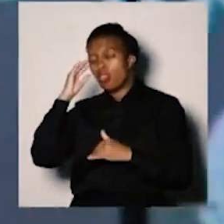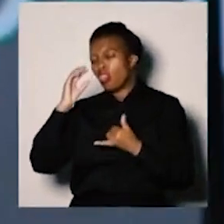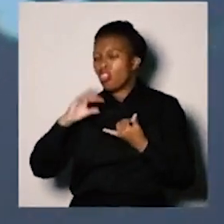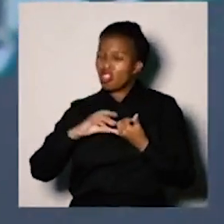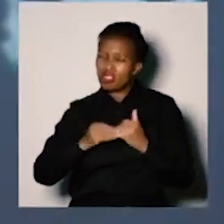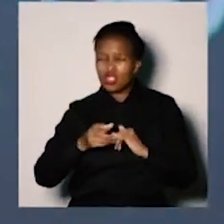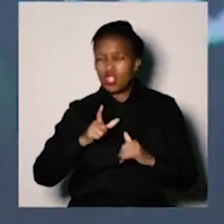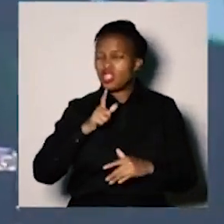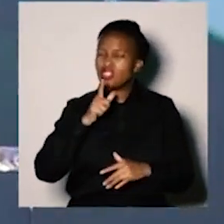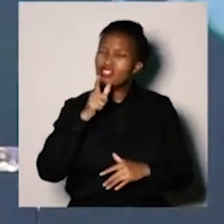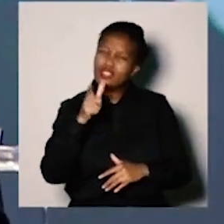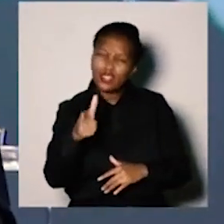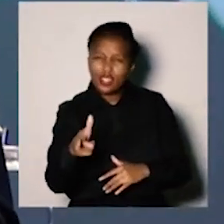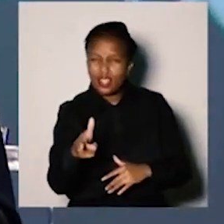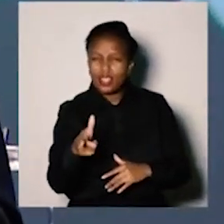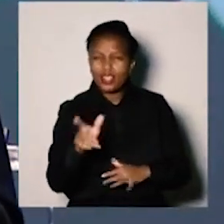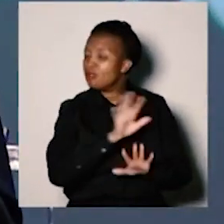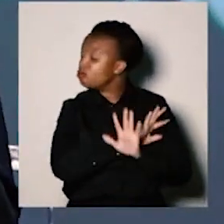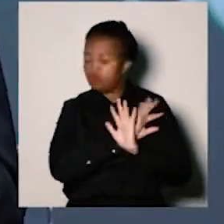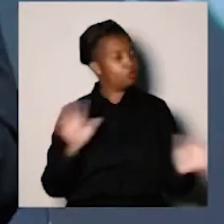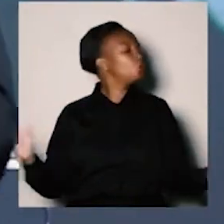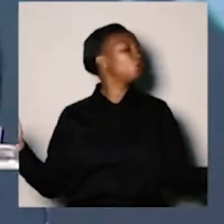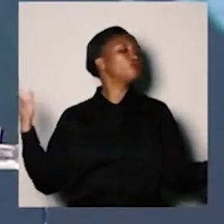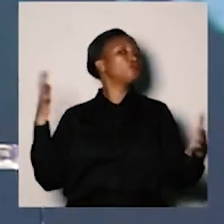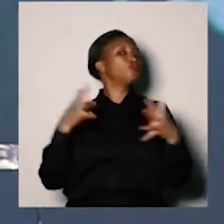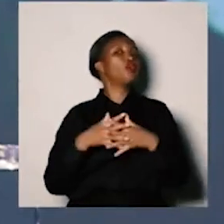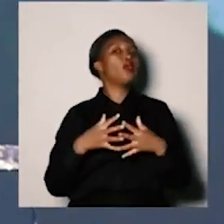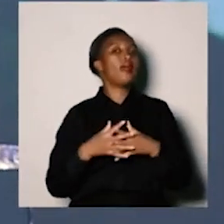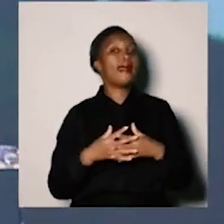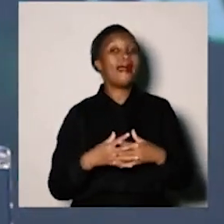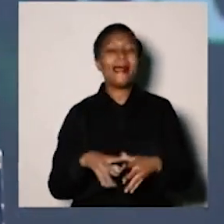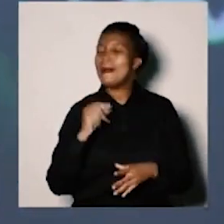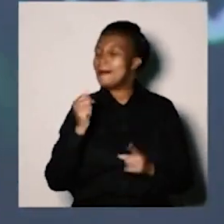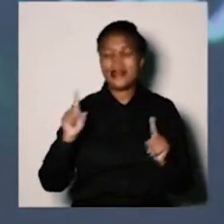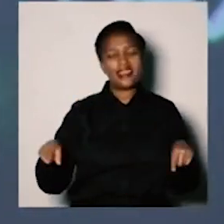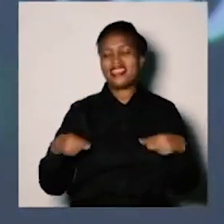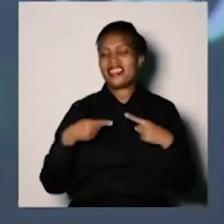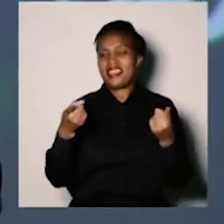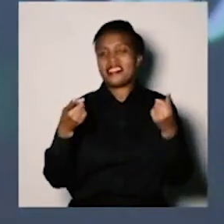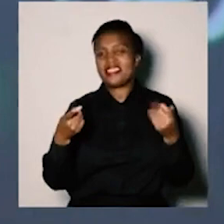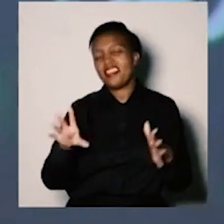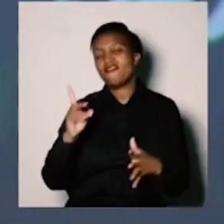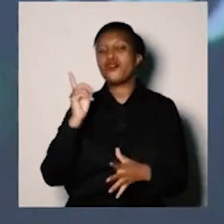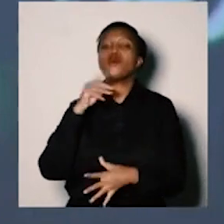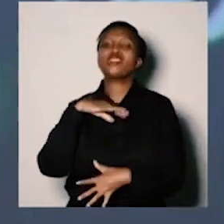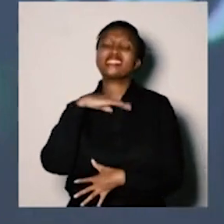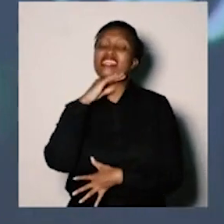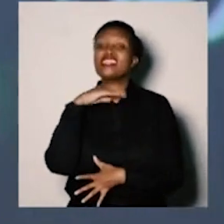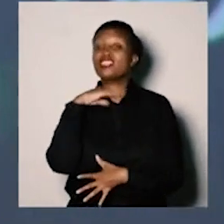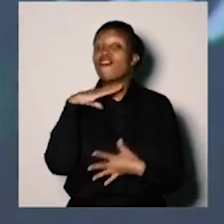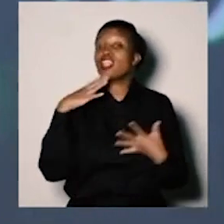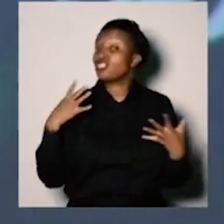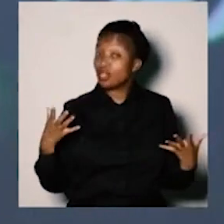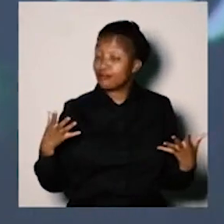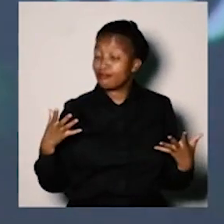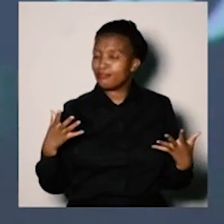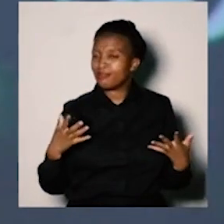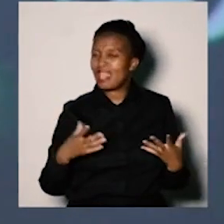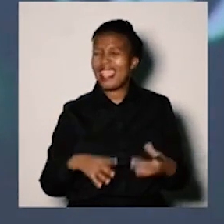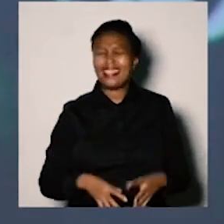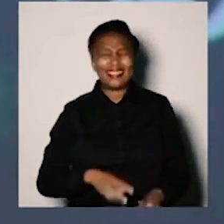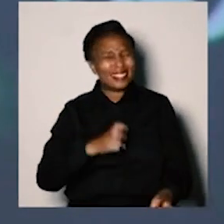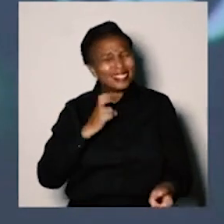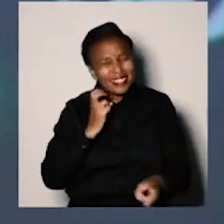Hori, don't kid yourself. Money can't give you contentment. Now, it's hard to believe that when you haven't